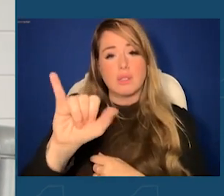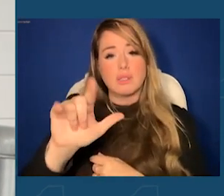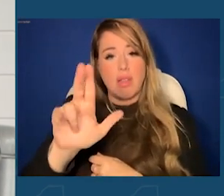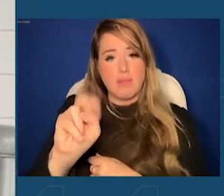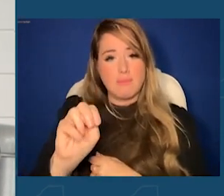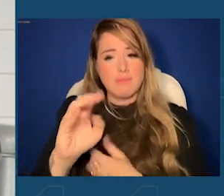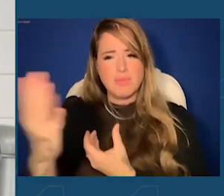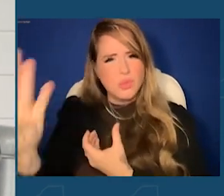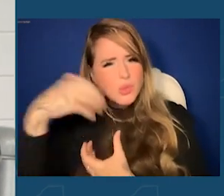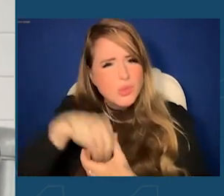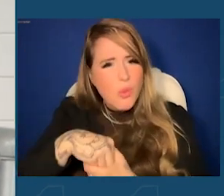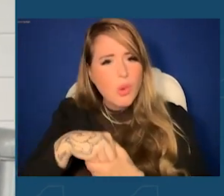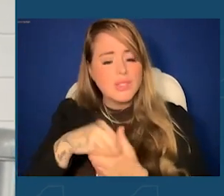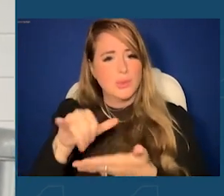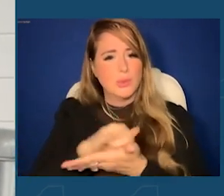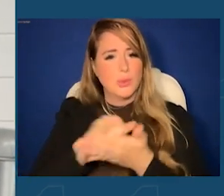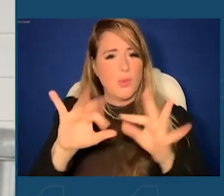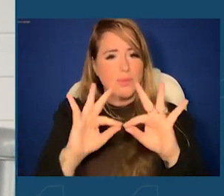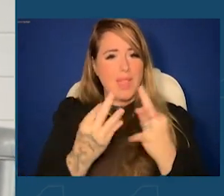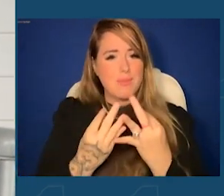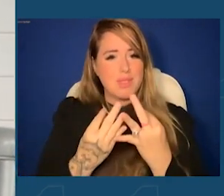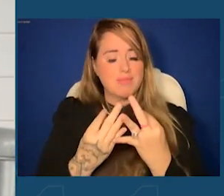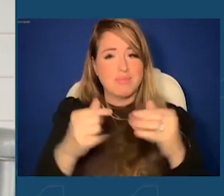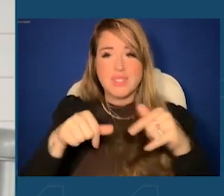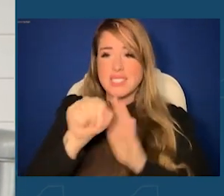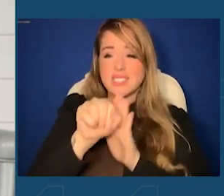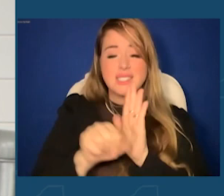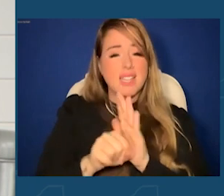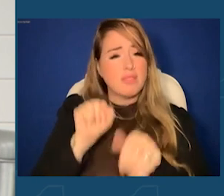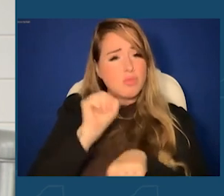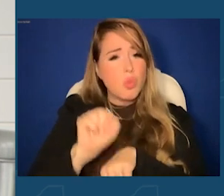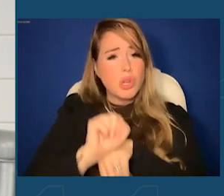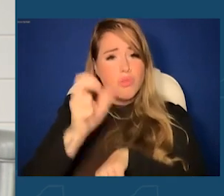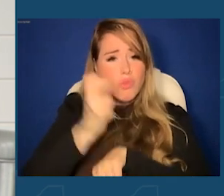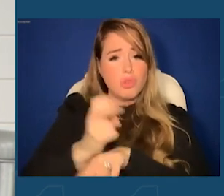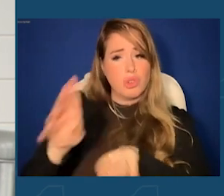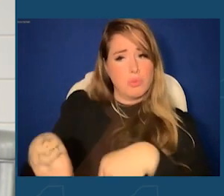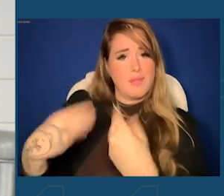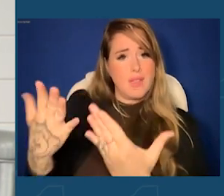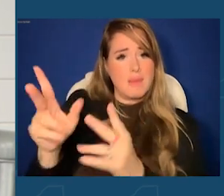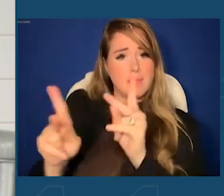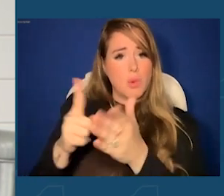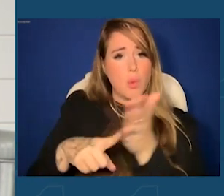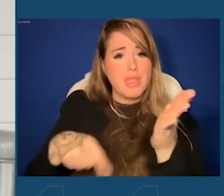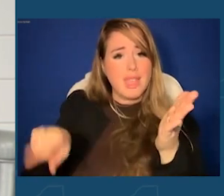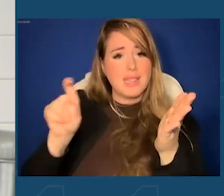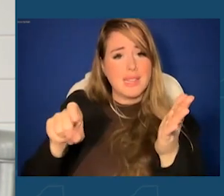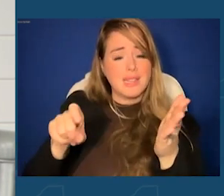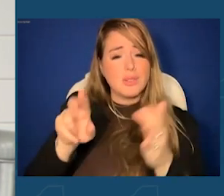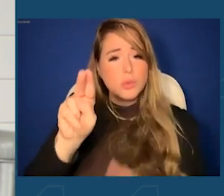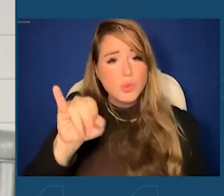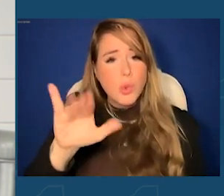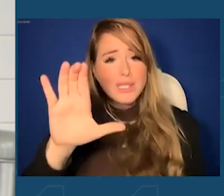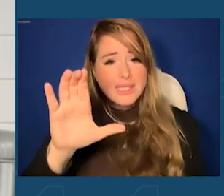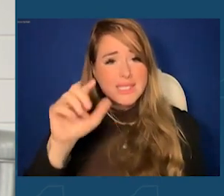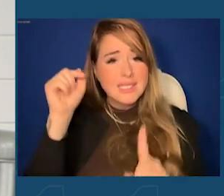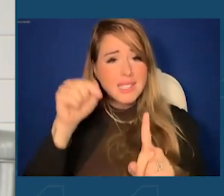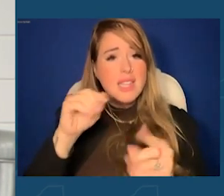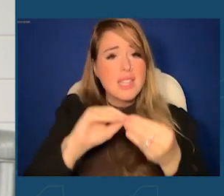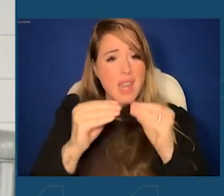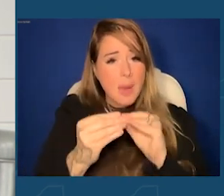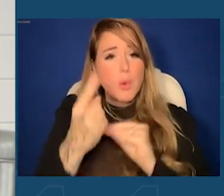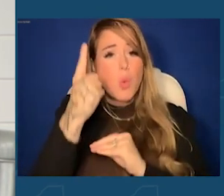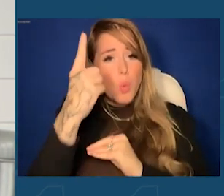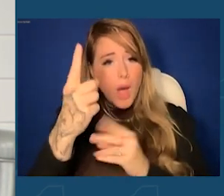family. And New York has been working so hard to provide individuals like this what they need. New York City is the #1